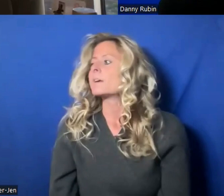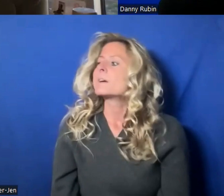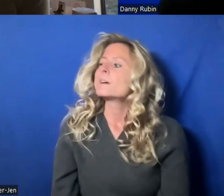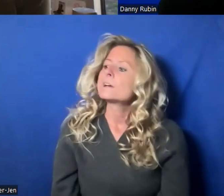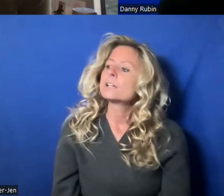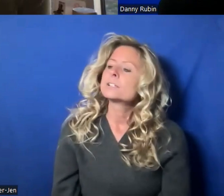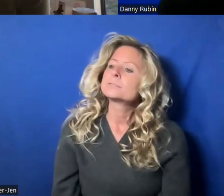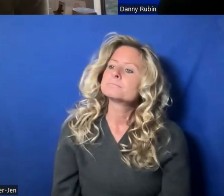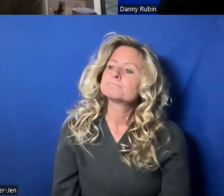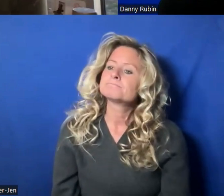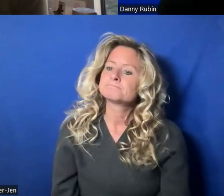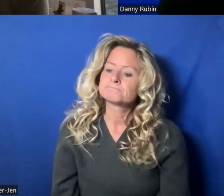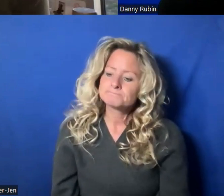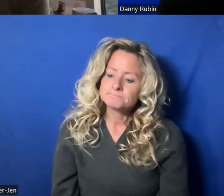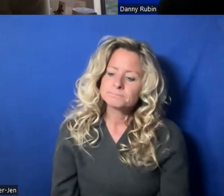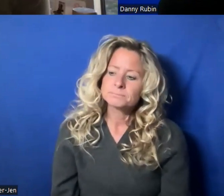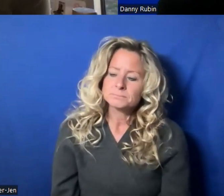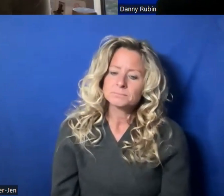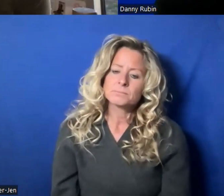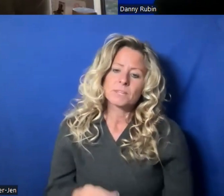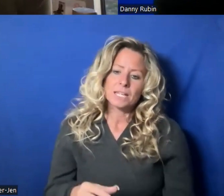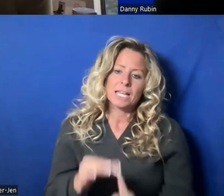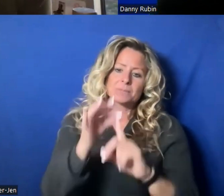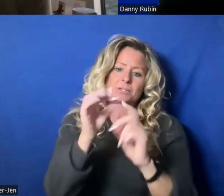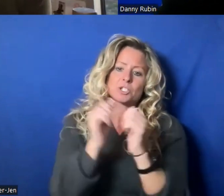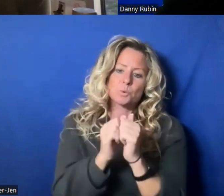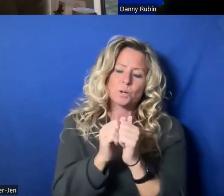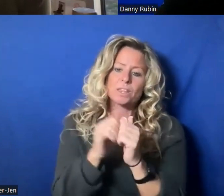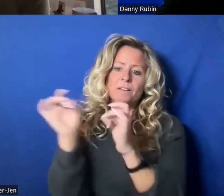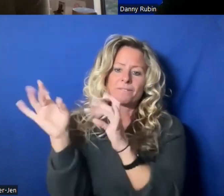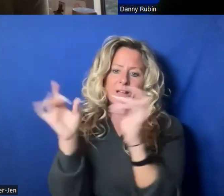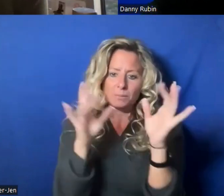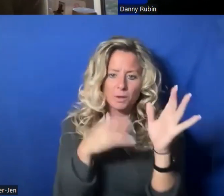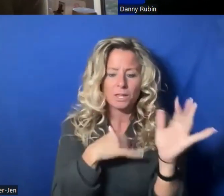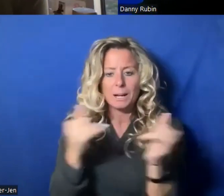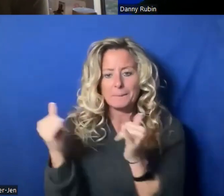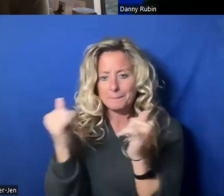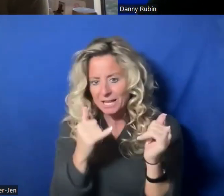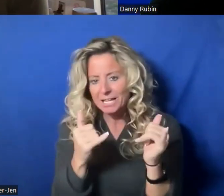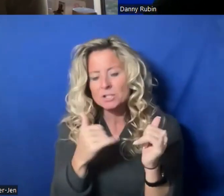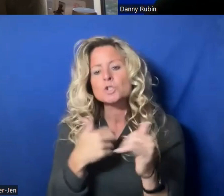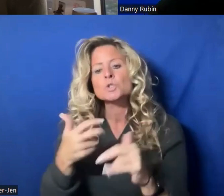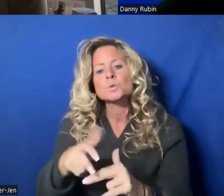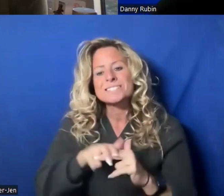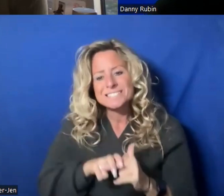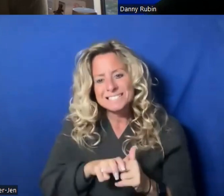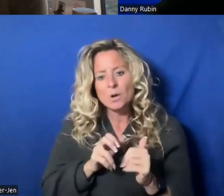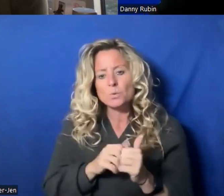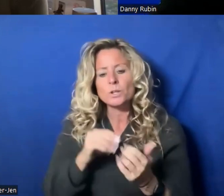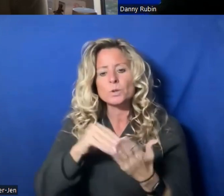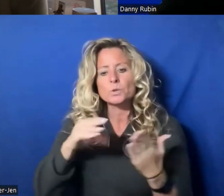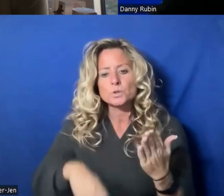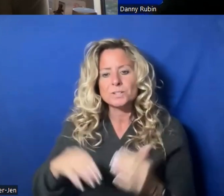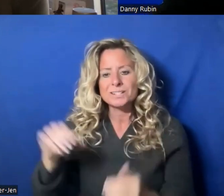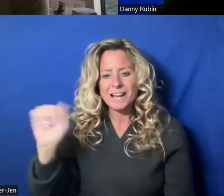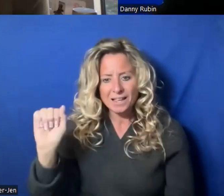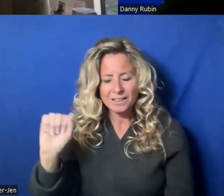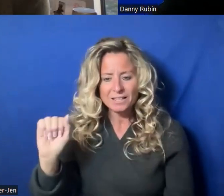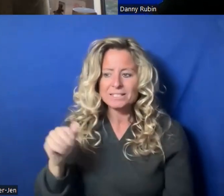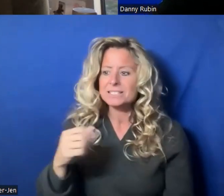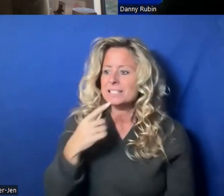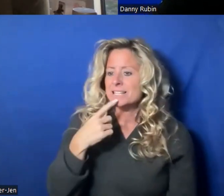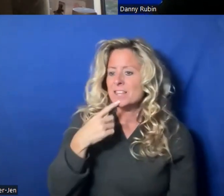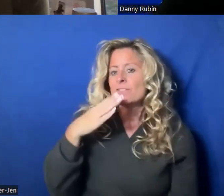I think like especially with the volleyball, I oversee volleyball and I played volleyball. So to be able to sit down with some of those student athletes and say they're having a